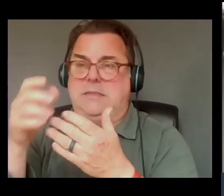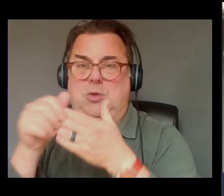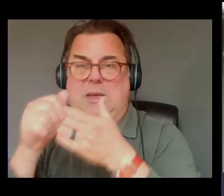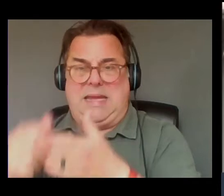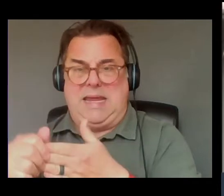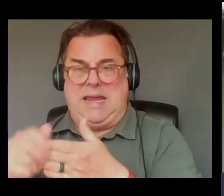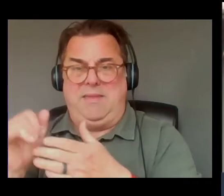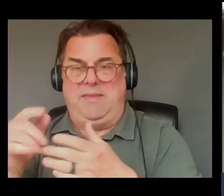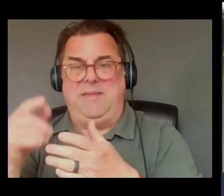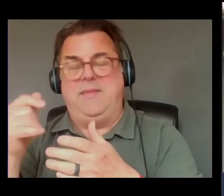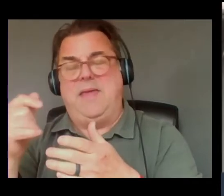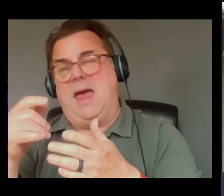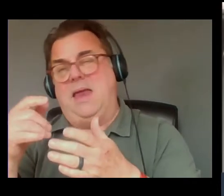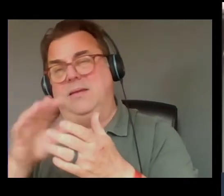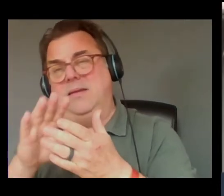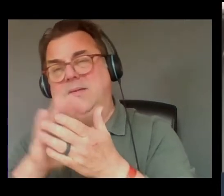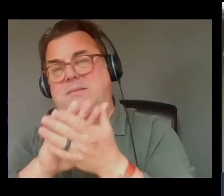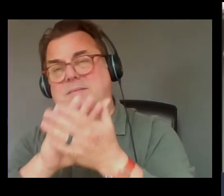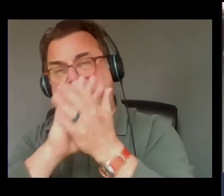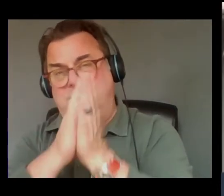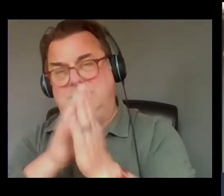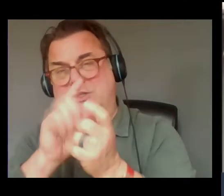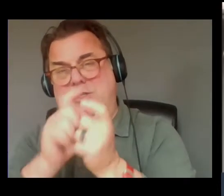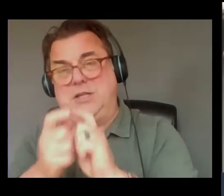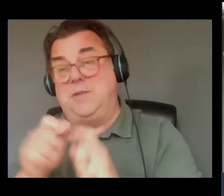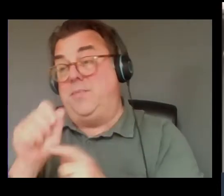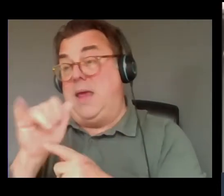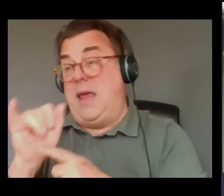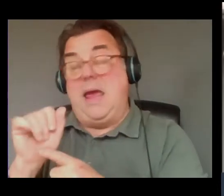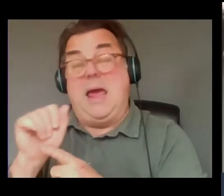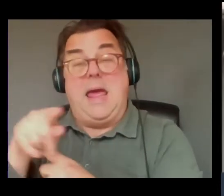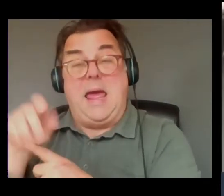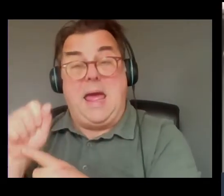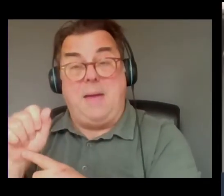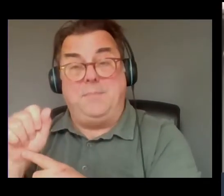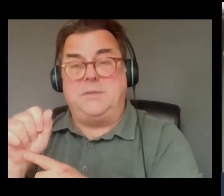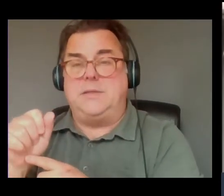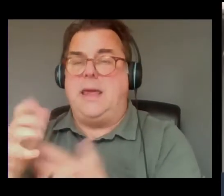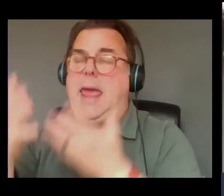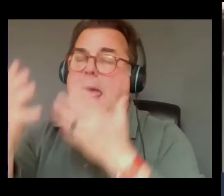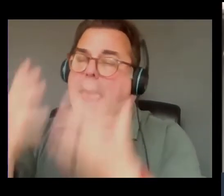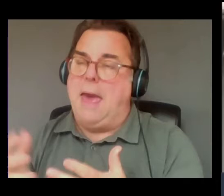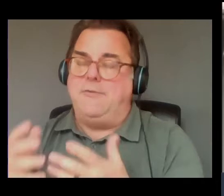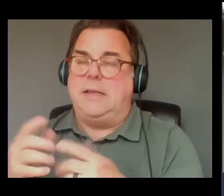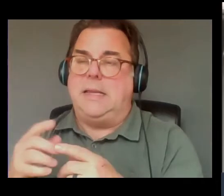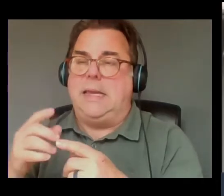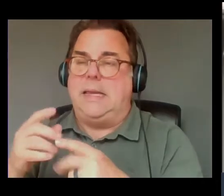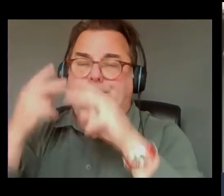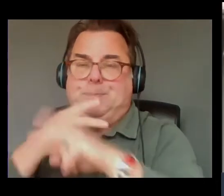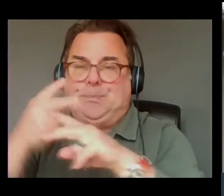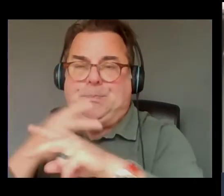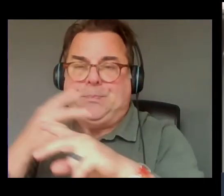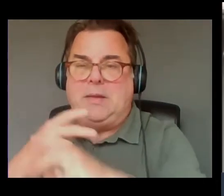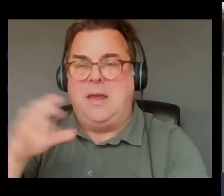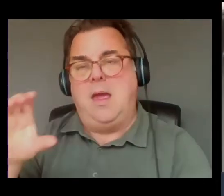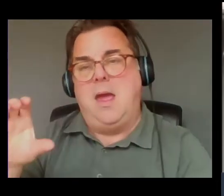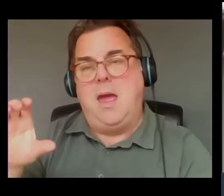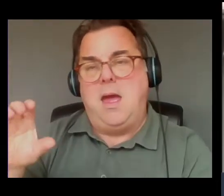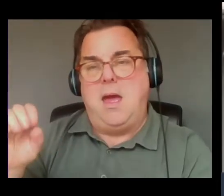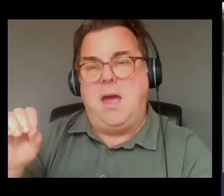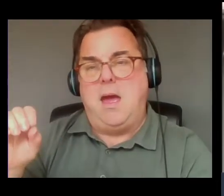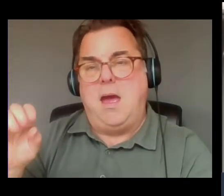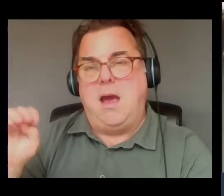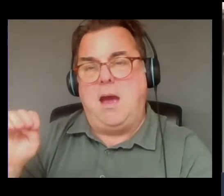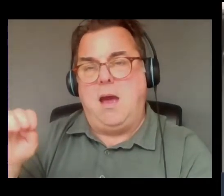one of them is the fact that AI applications are incredibly computationally intensive, right? To do AI, scaling is no